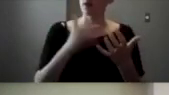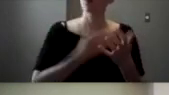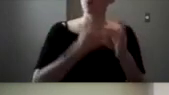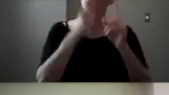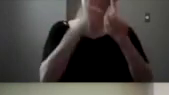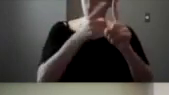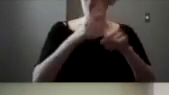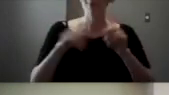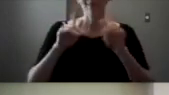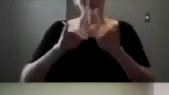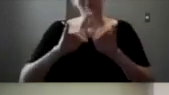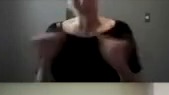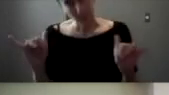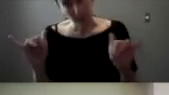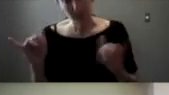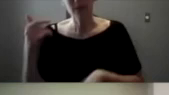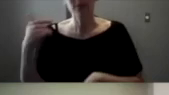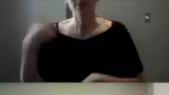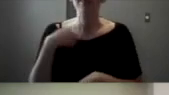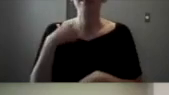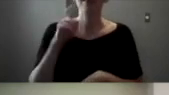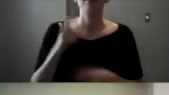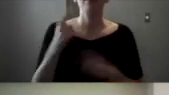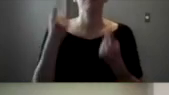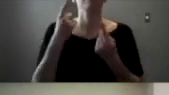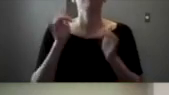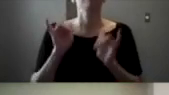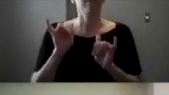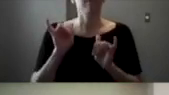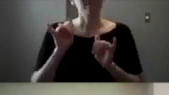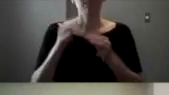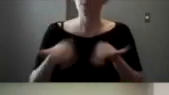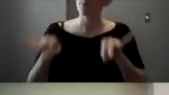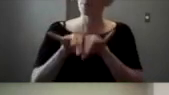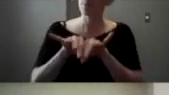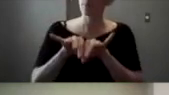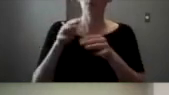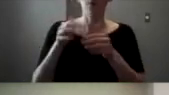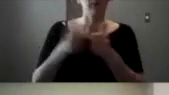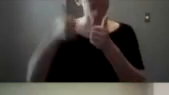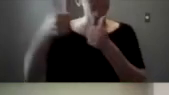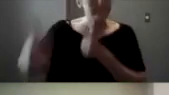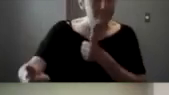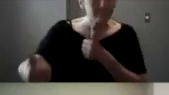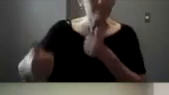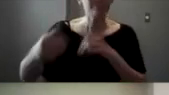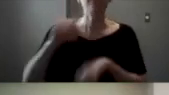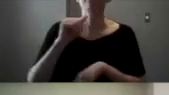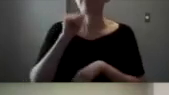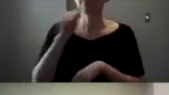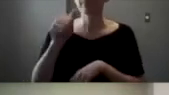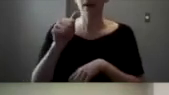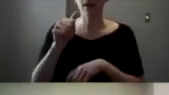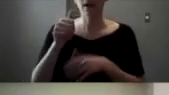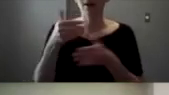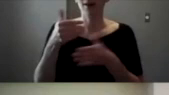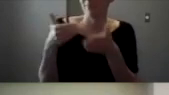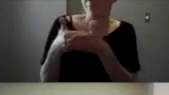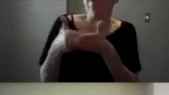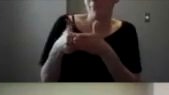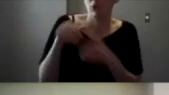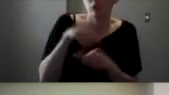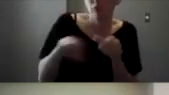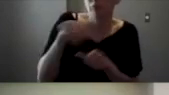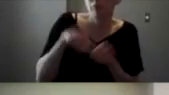we have to respect the physical distancing rules that are mandated from a public health point of view during the time of